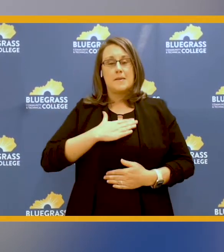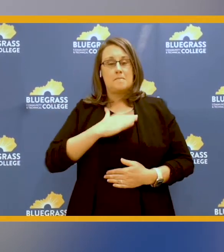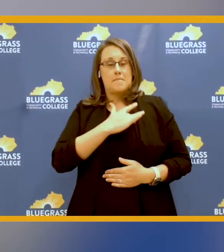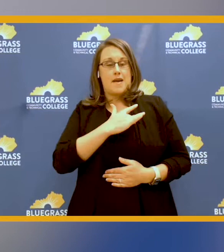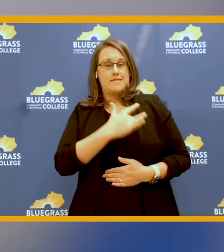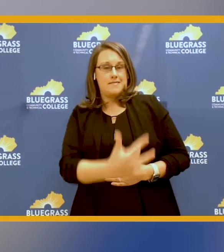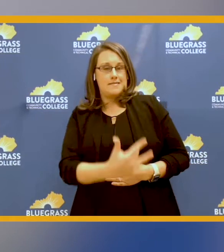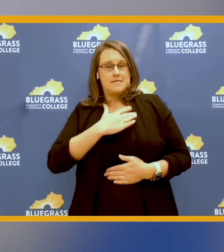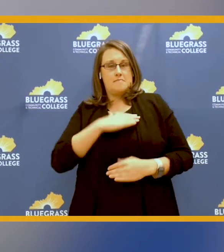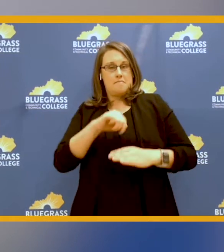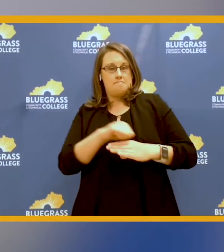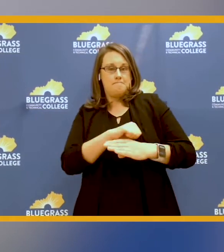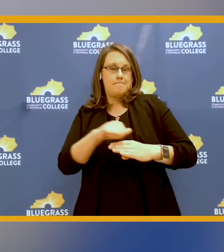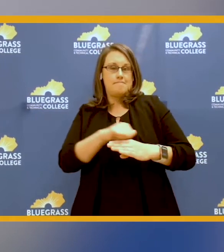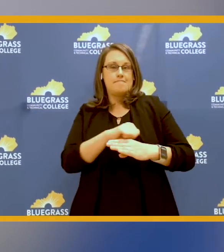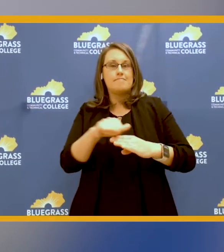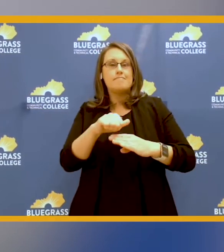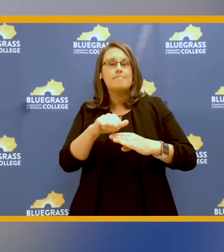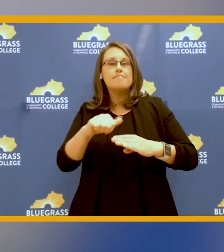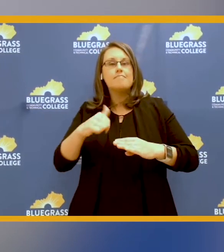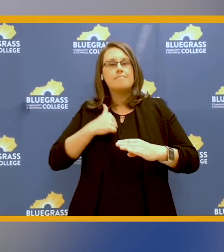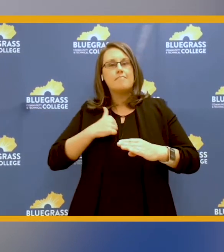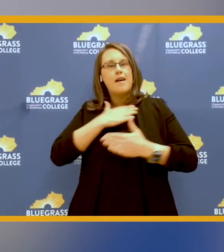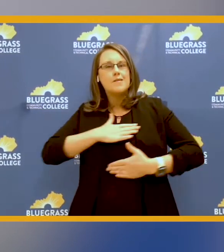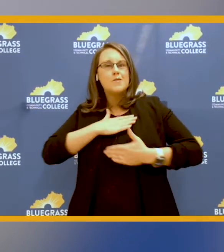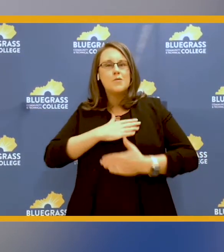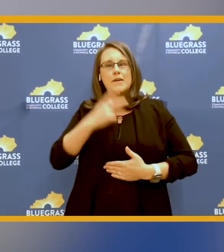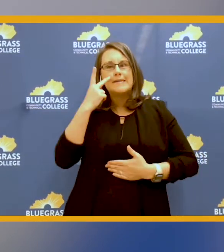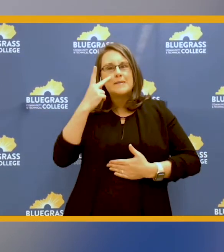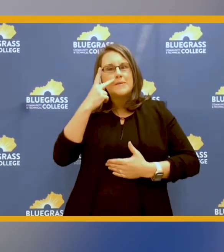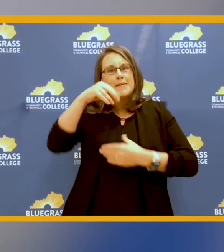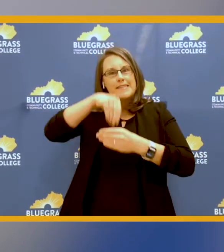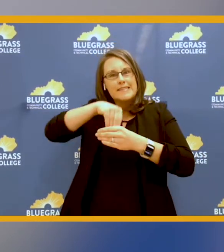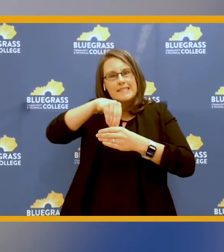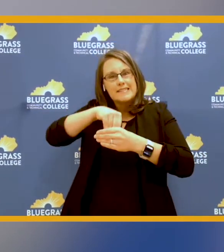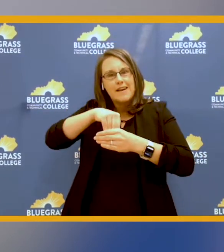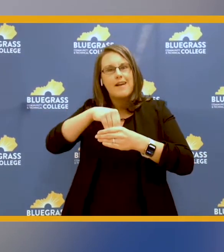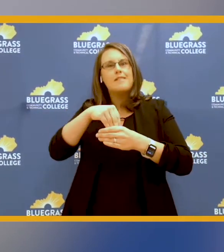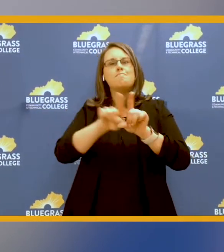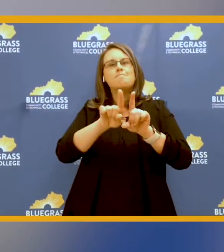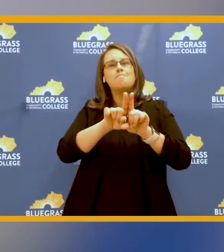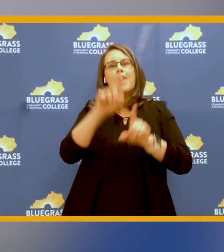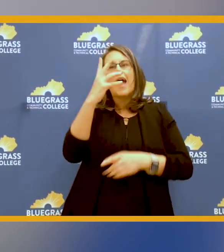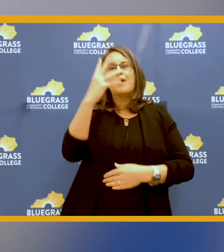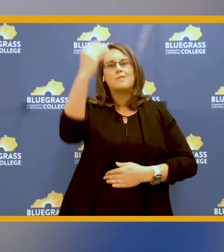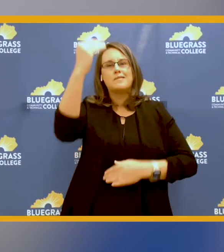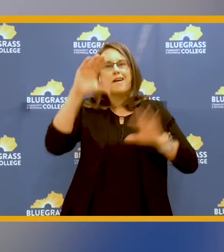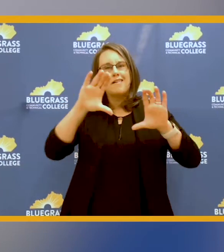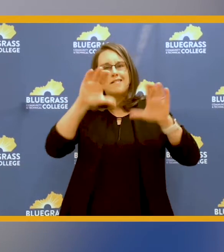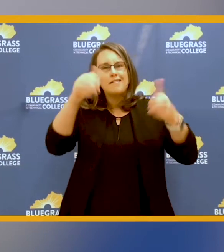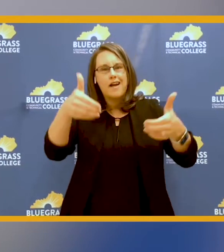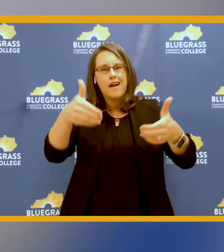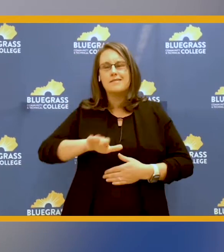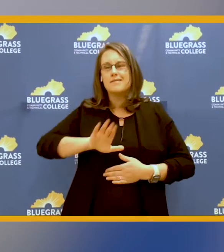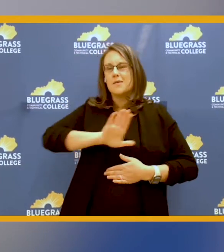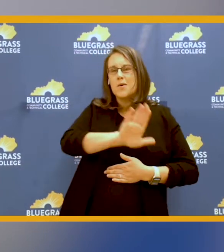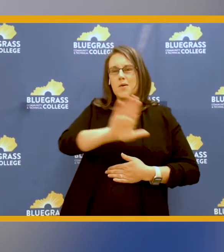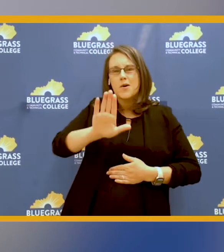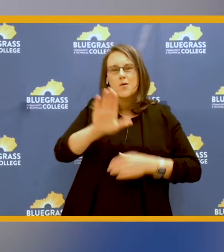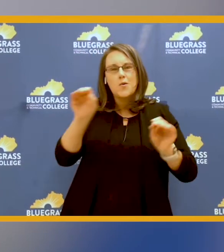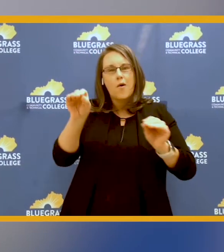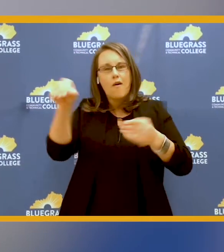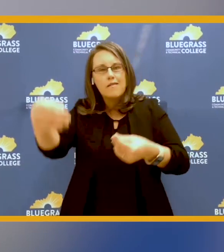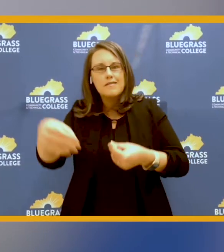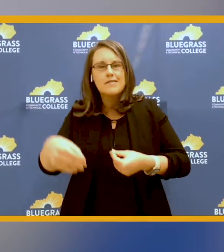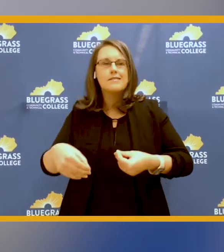is my practice, I enjoy seeing you inside and outside of the classroom, in your